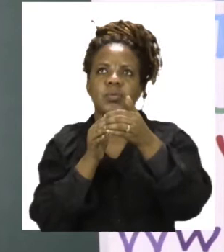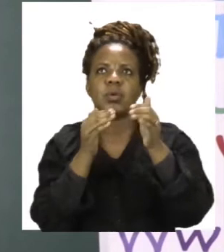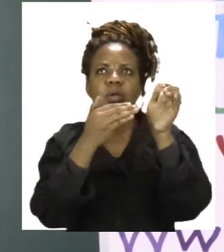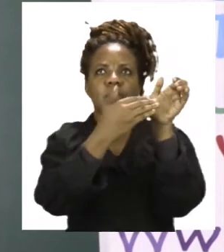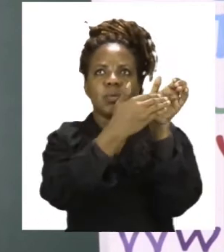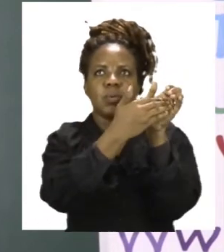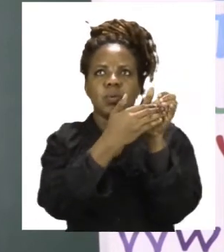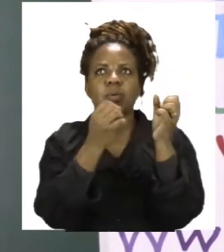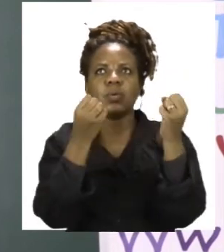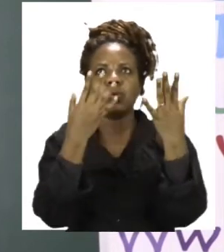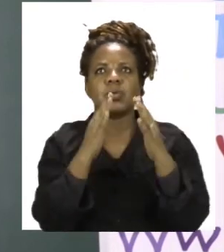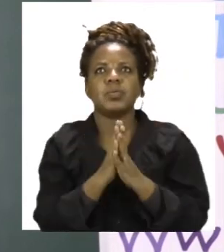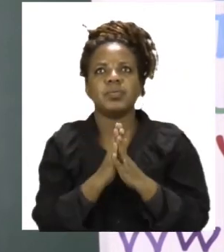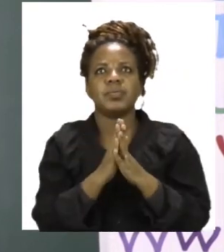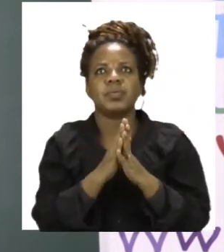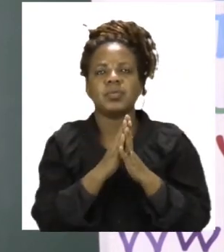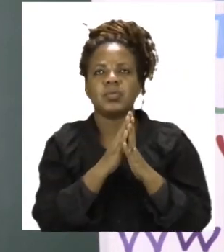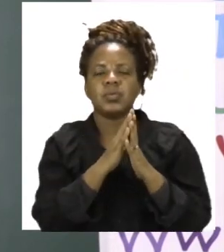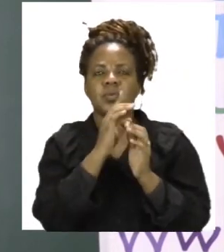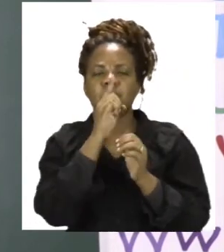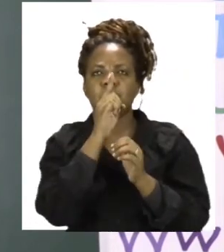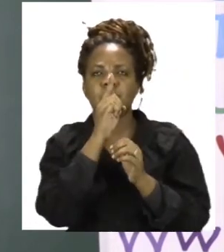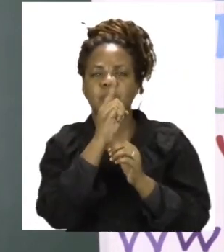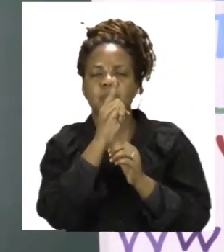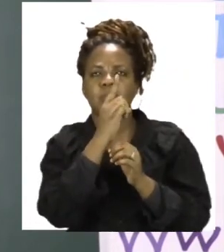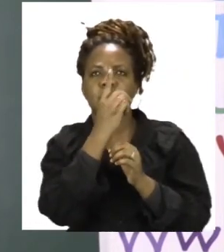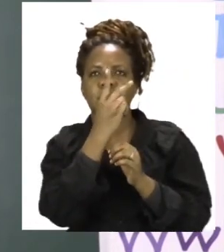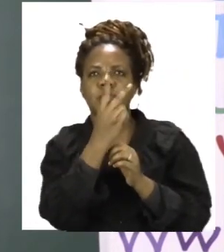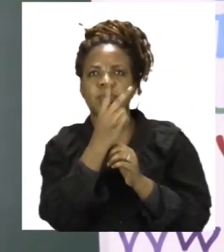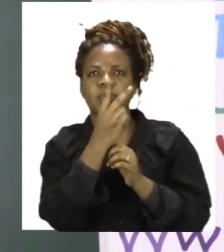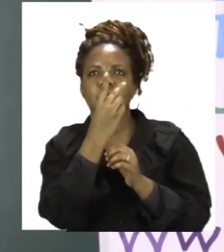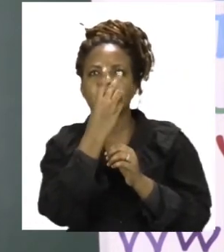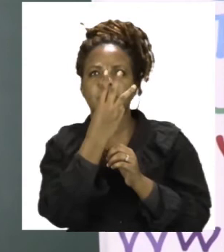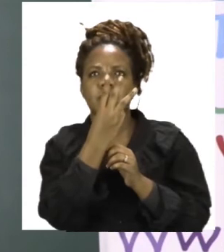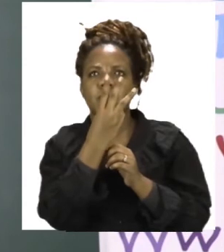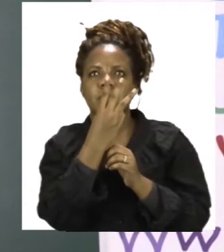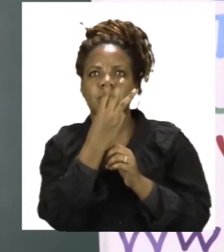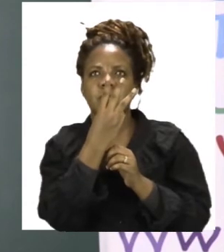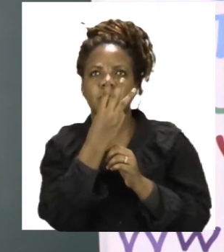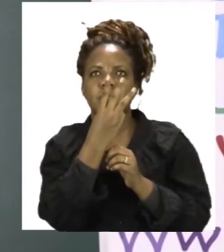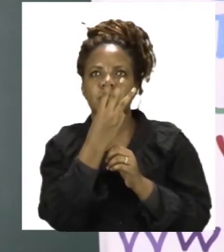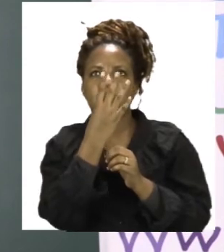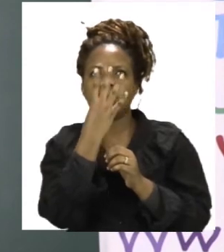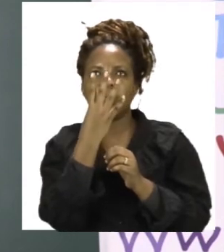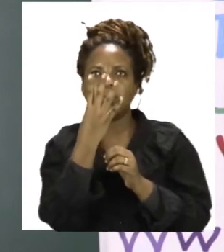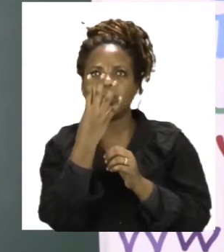angles. 1, 2, 3,